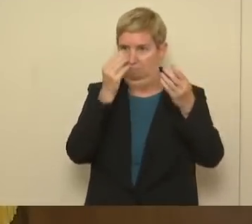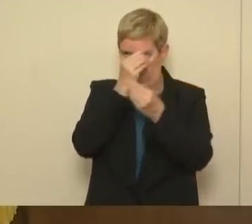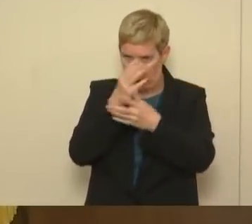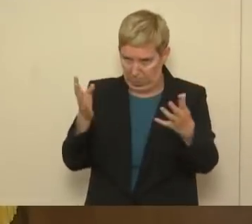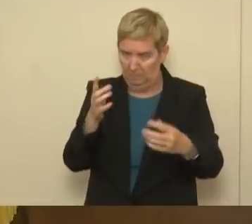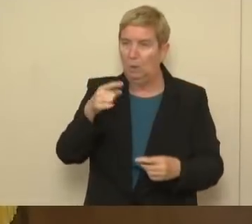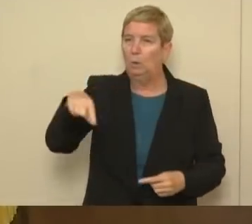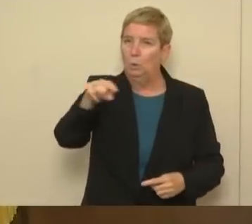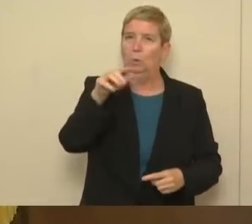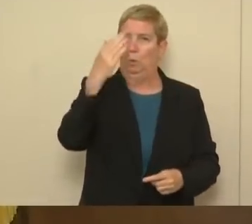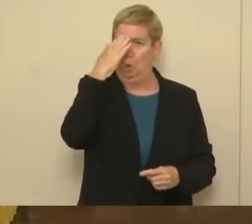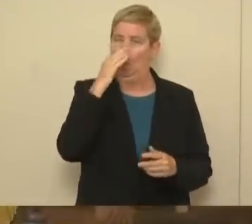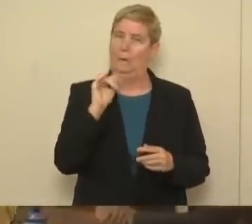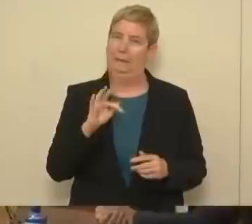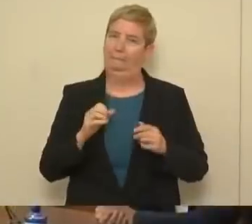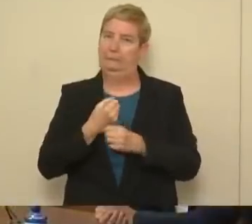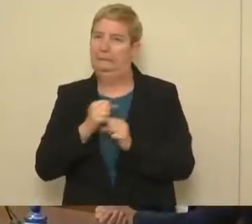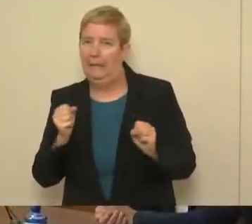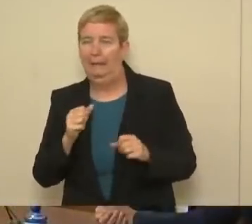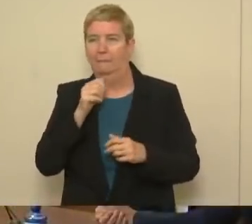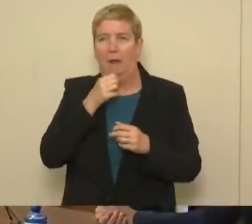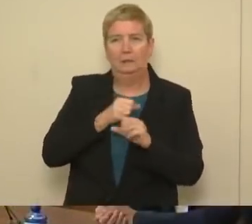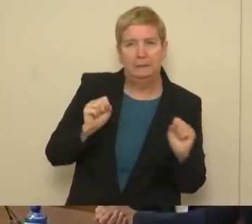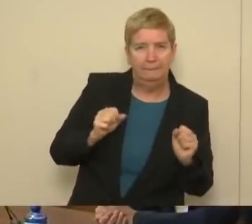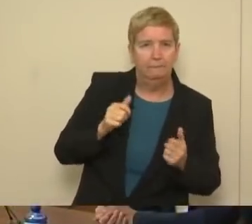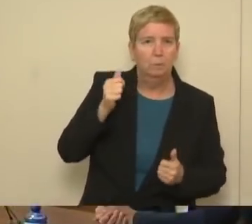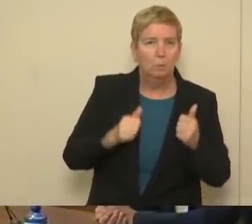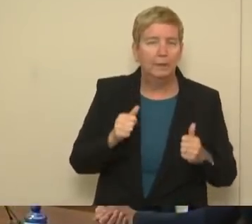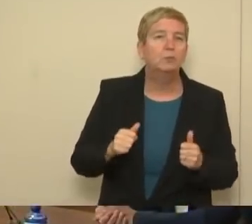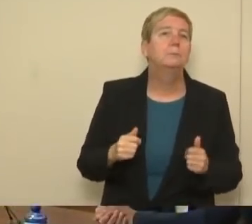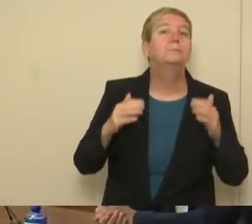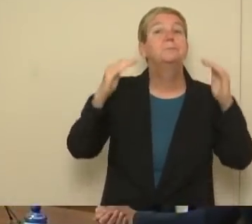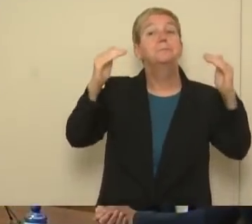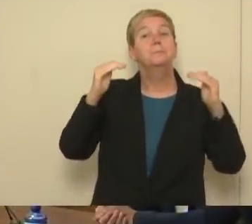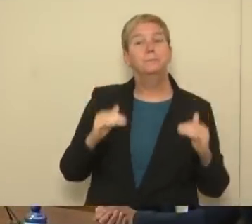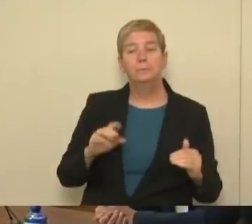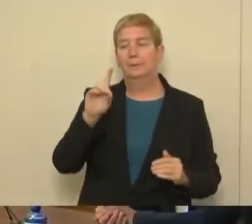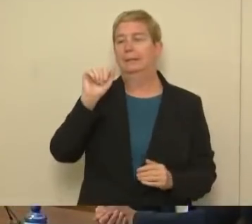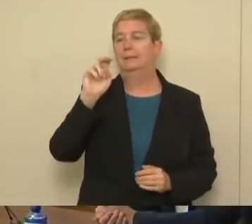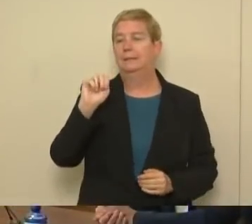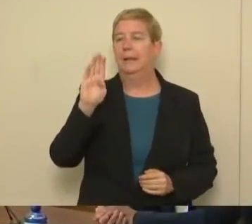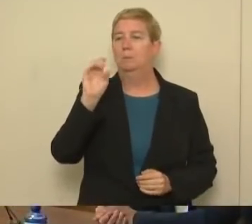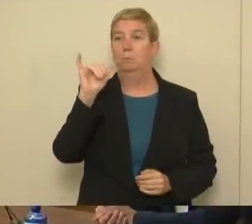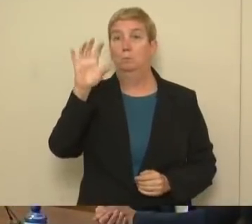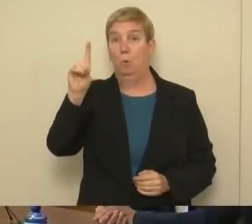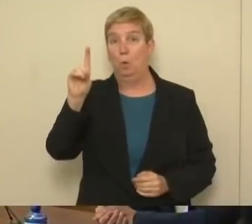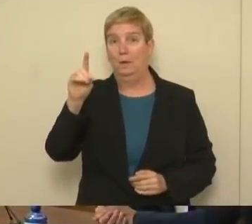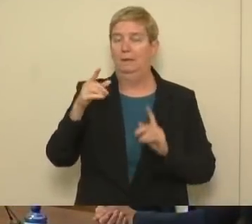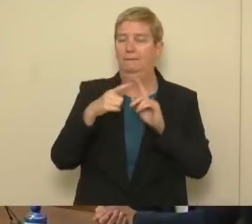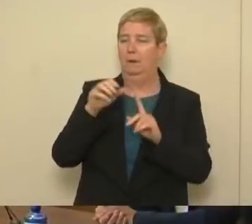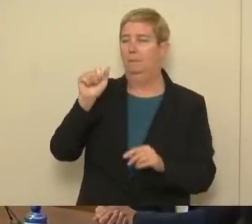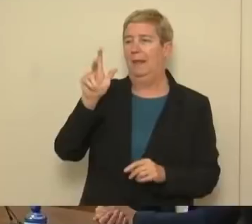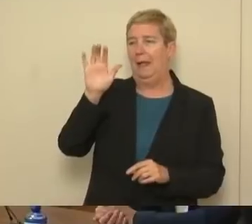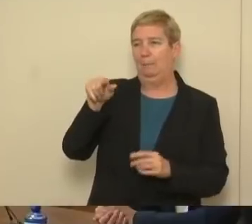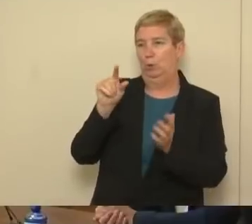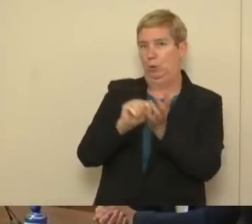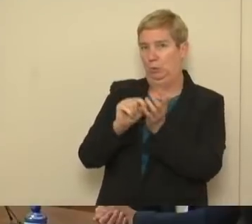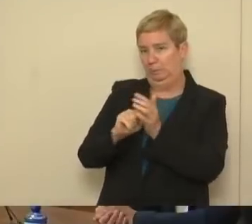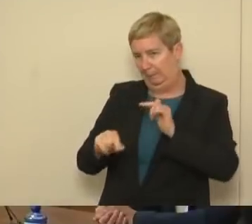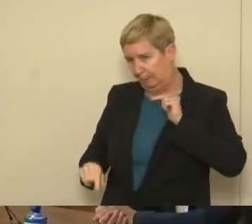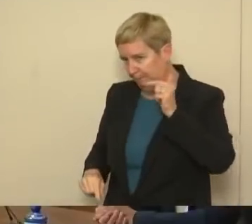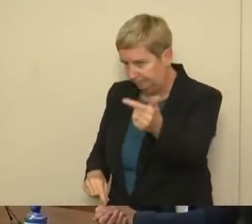together. Next question. Thank you, Governor. Next, I'll go to Dan Boyd with the Albuquerque Journal. Dan, you are unmuted. Go right